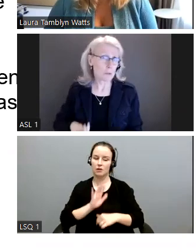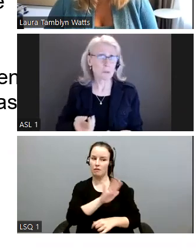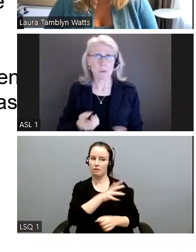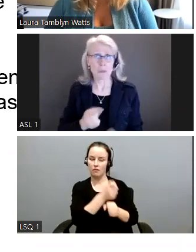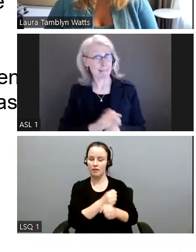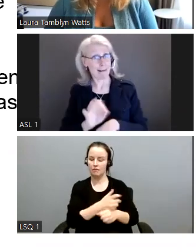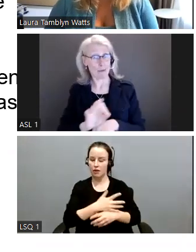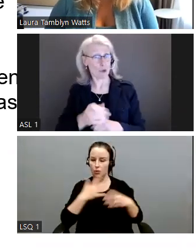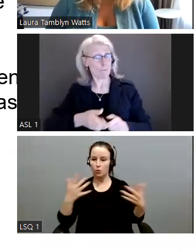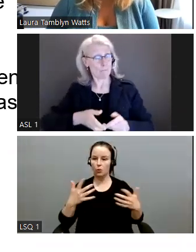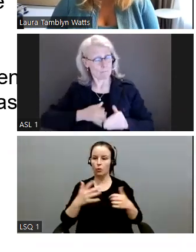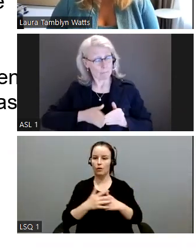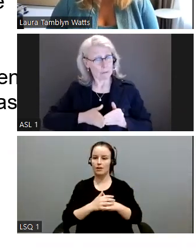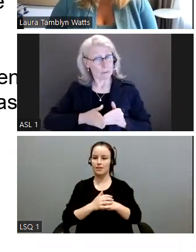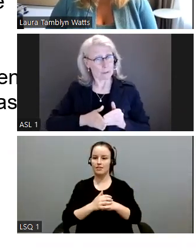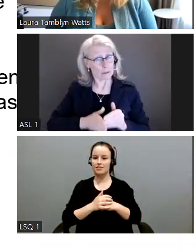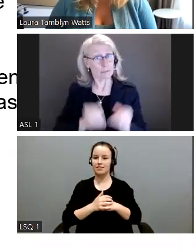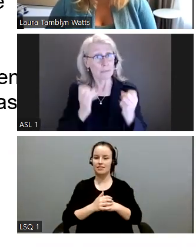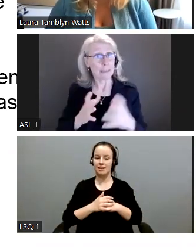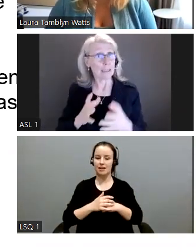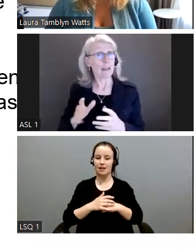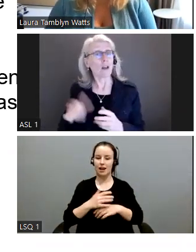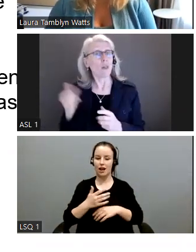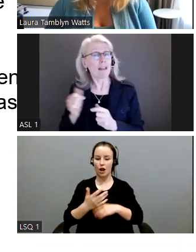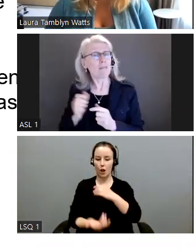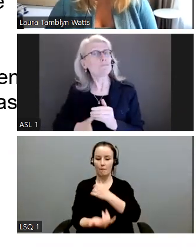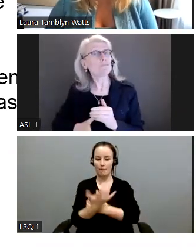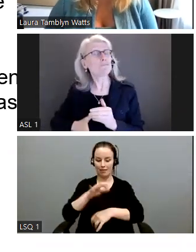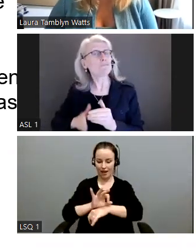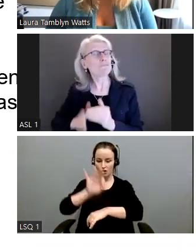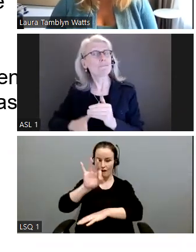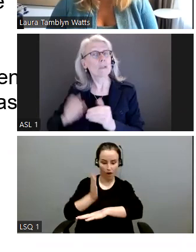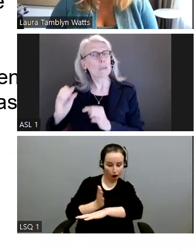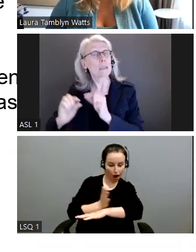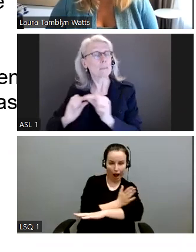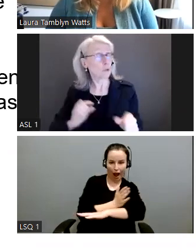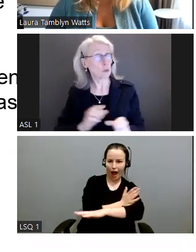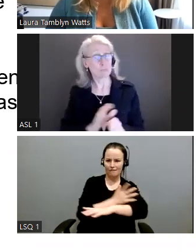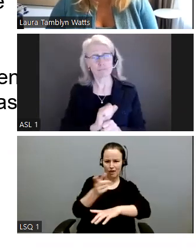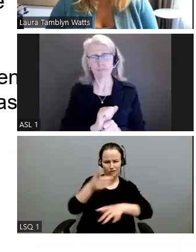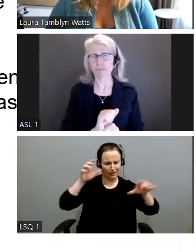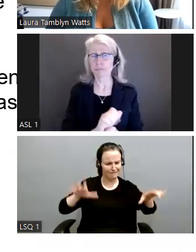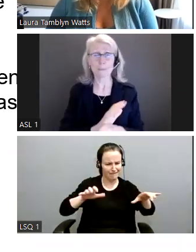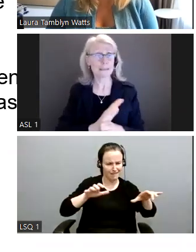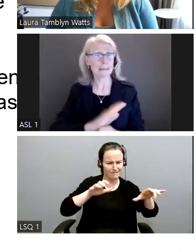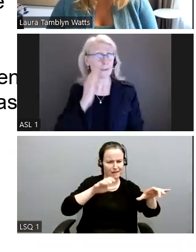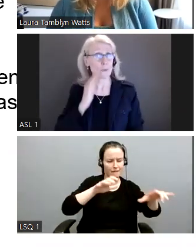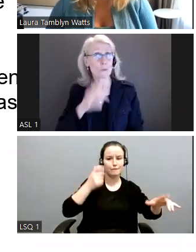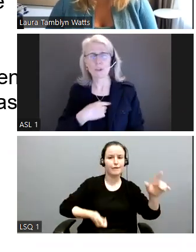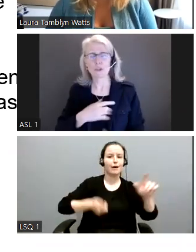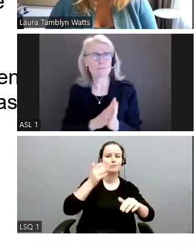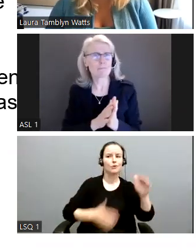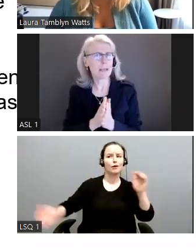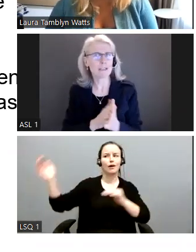on a whole day, and that every part of you is committed with your integrity, your passion, and your